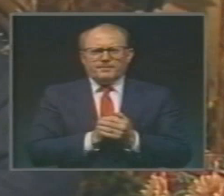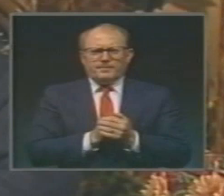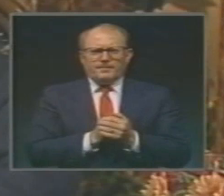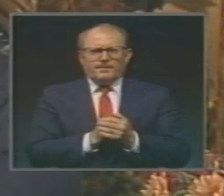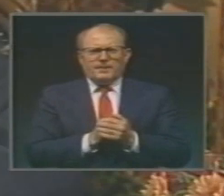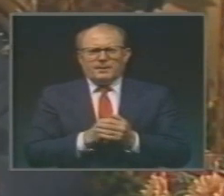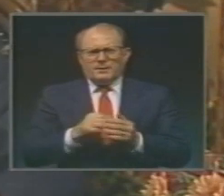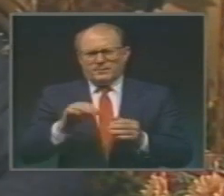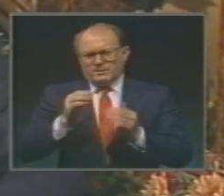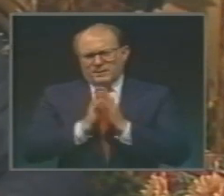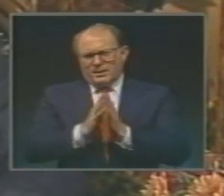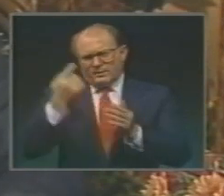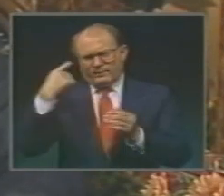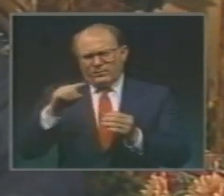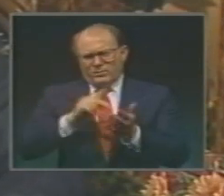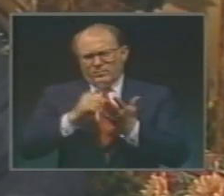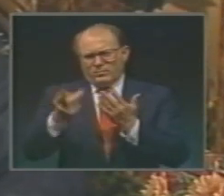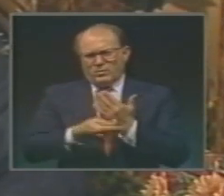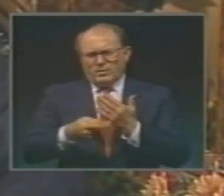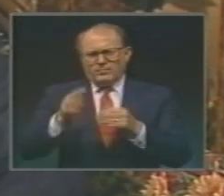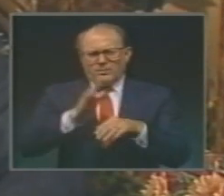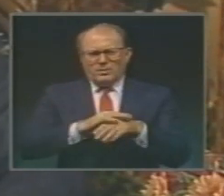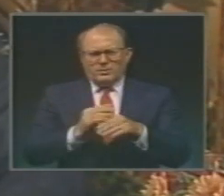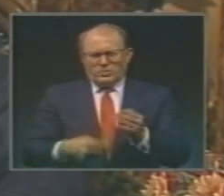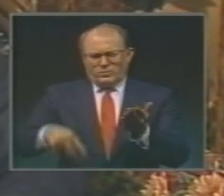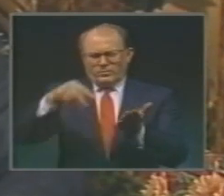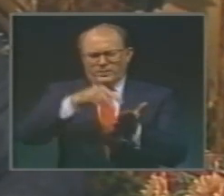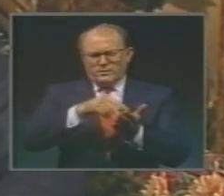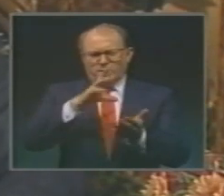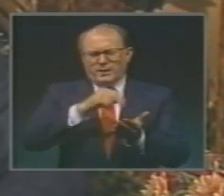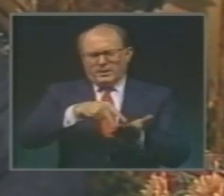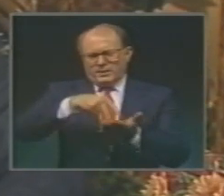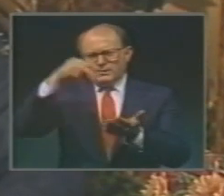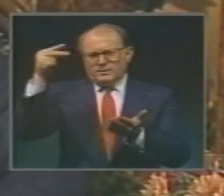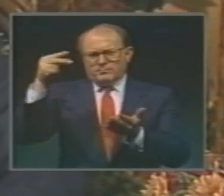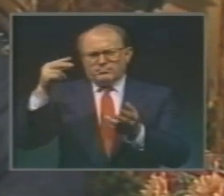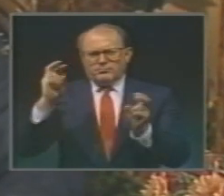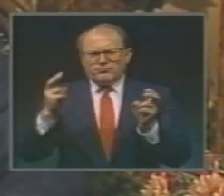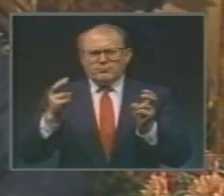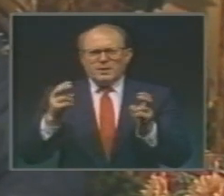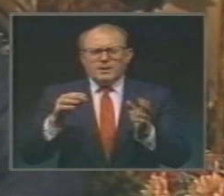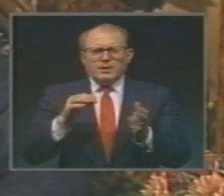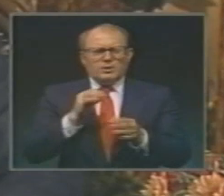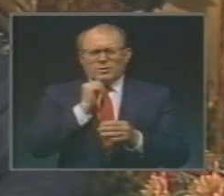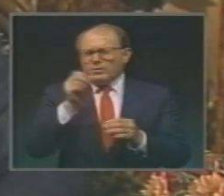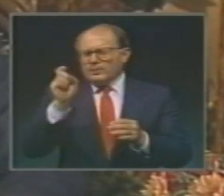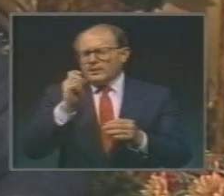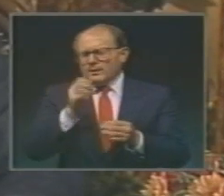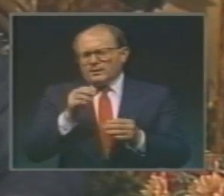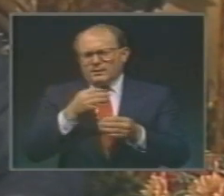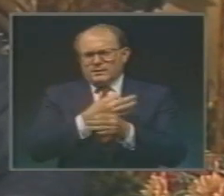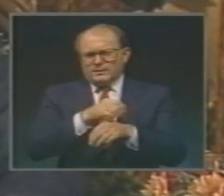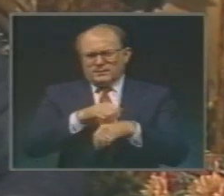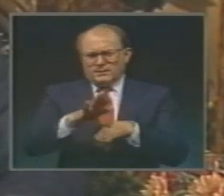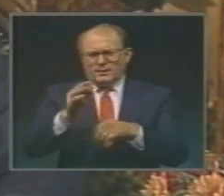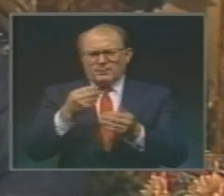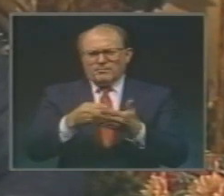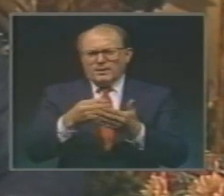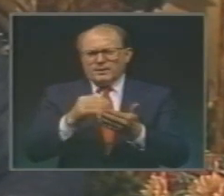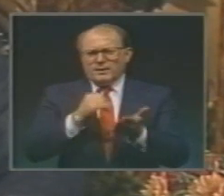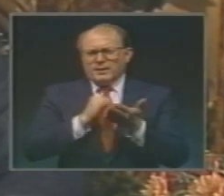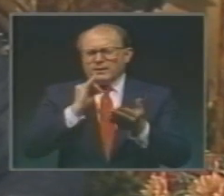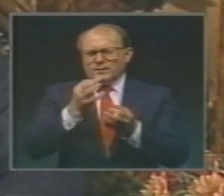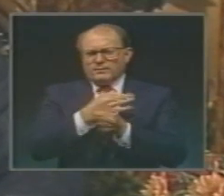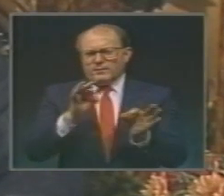1-800-321-8633. Just ask for the program on the resurrection. You don't need to send money. It's free. But do tell us whether you want the